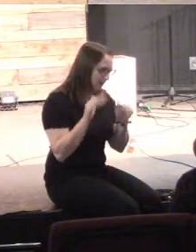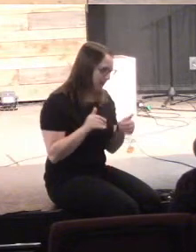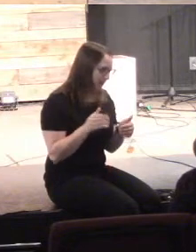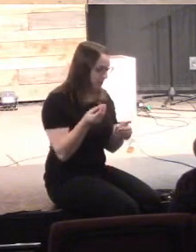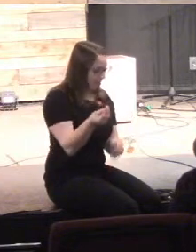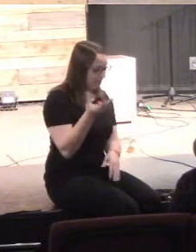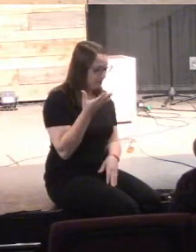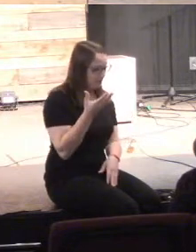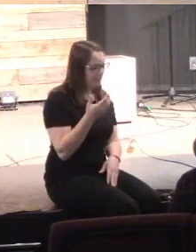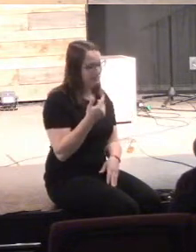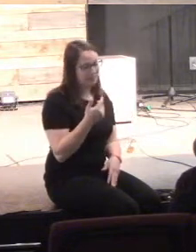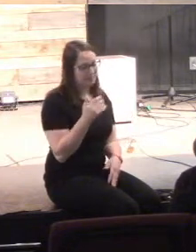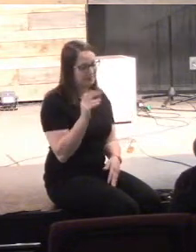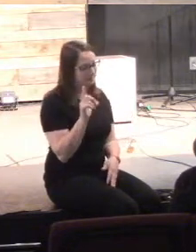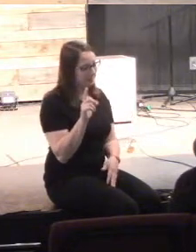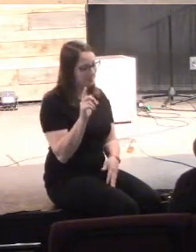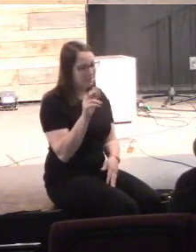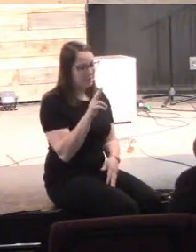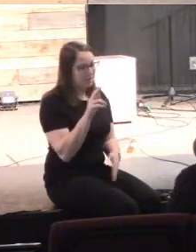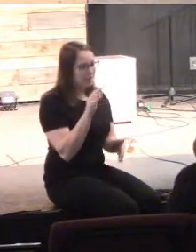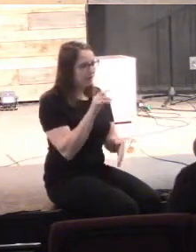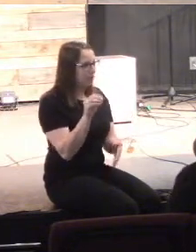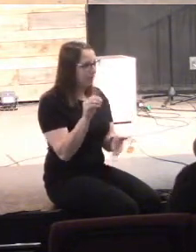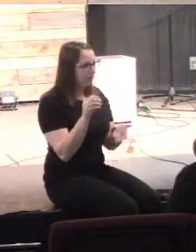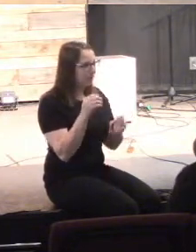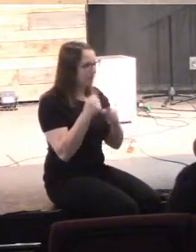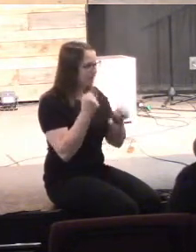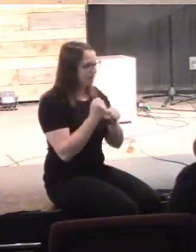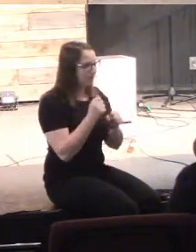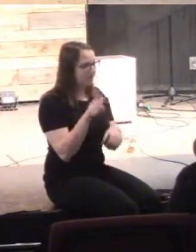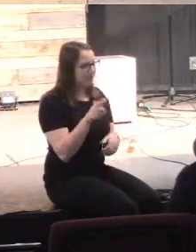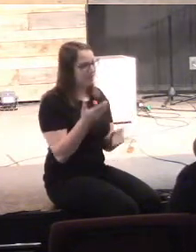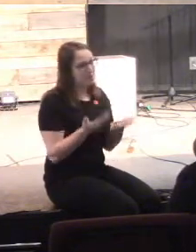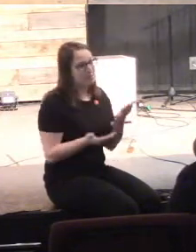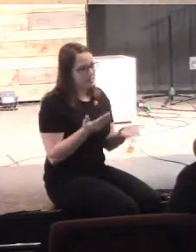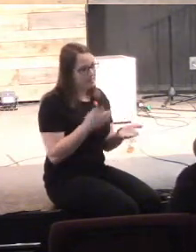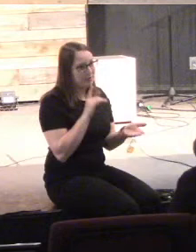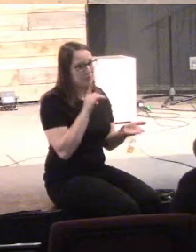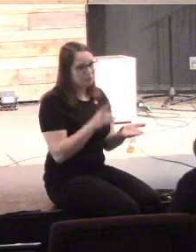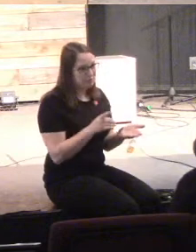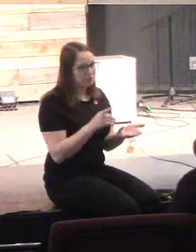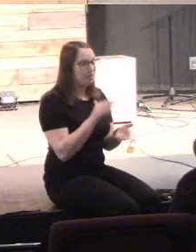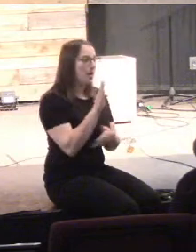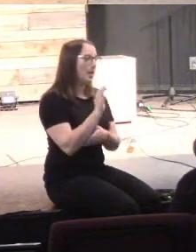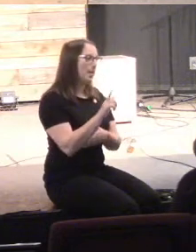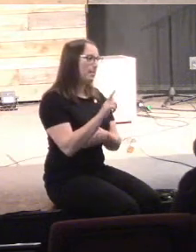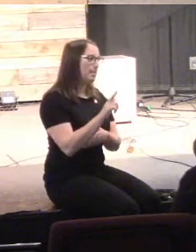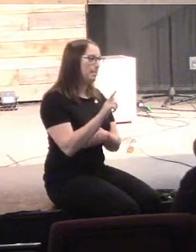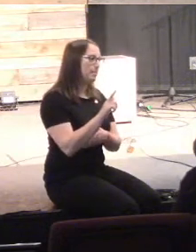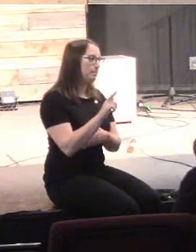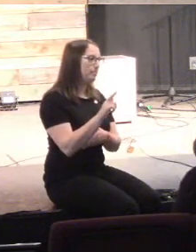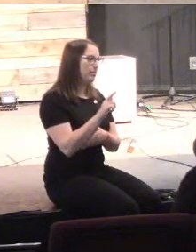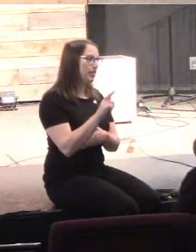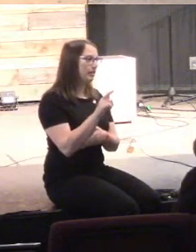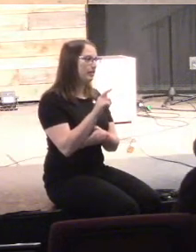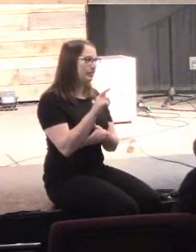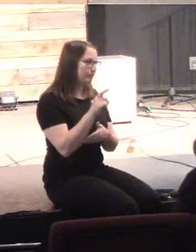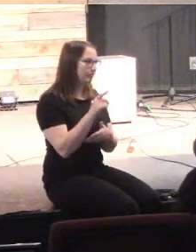different? It's 2,000 years later. So maybe it is. Bill's an archaeologist. He probably would say it's actually